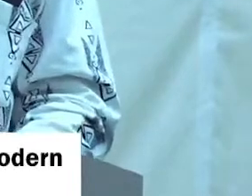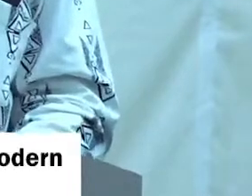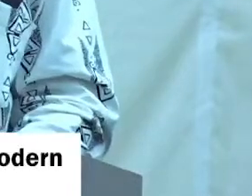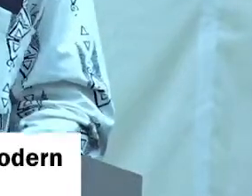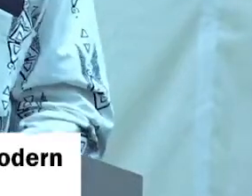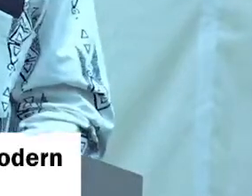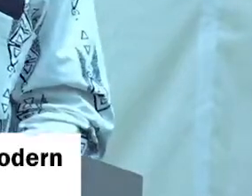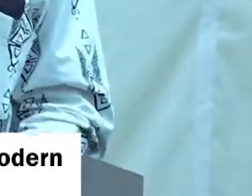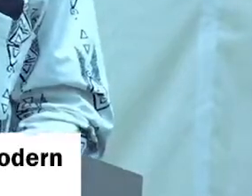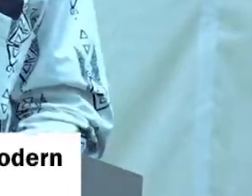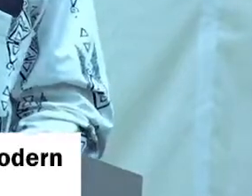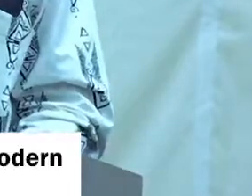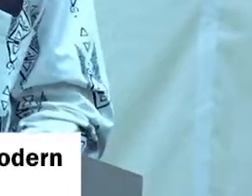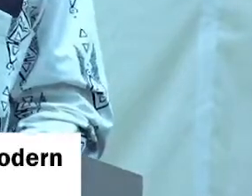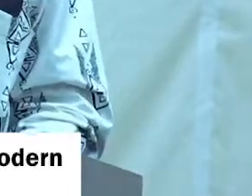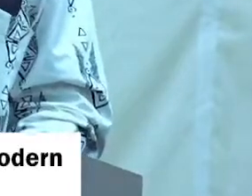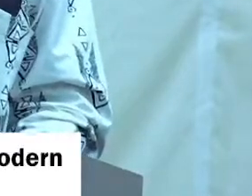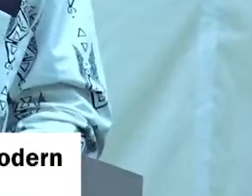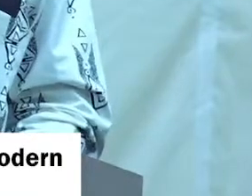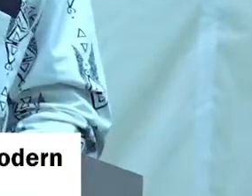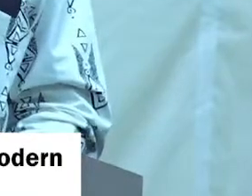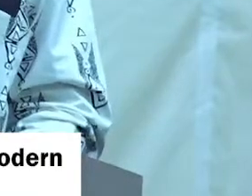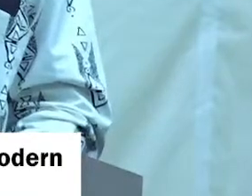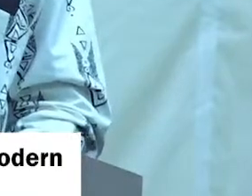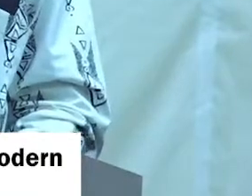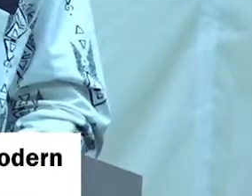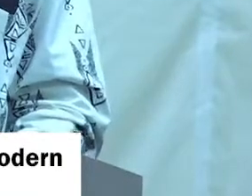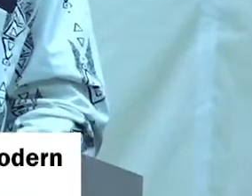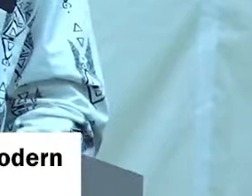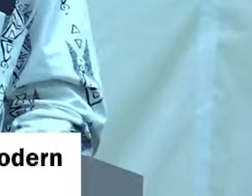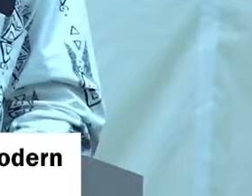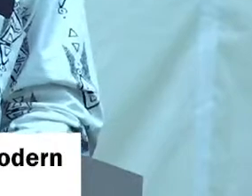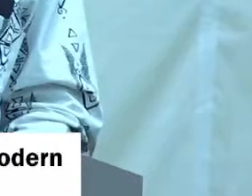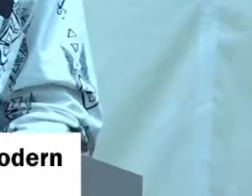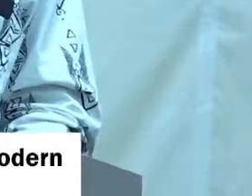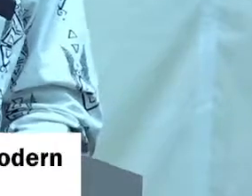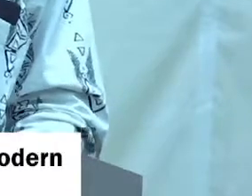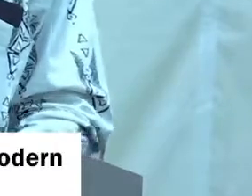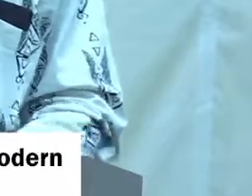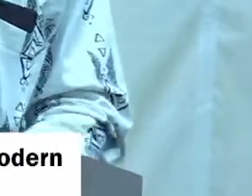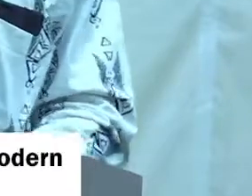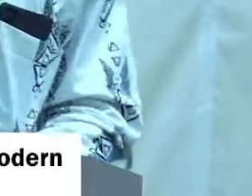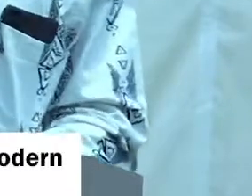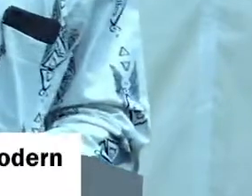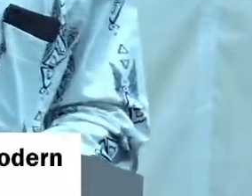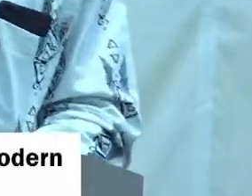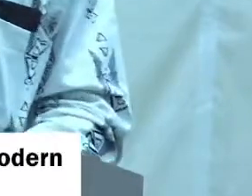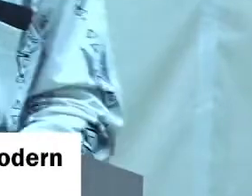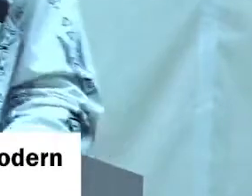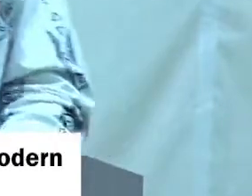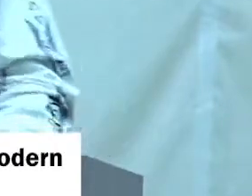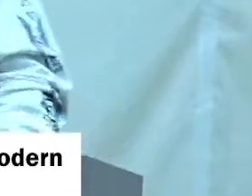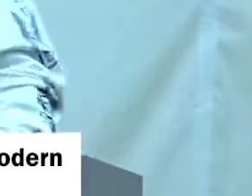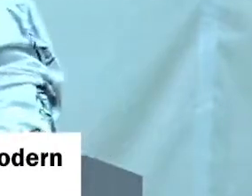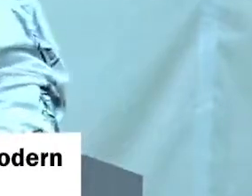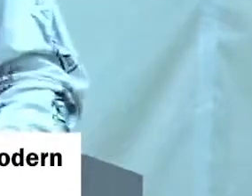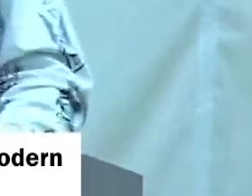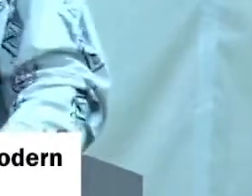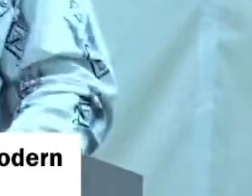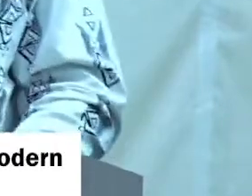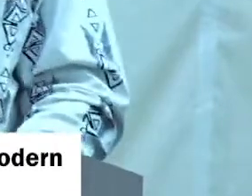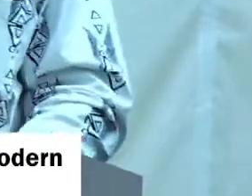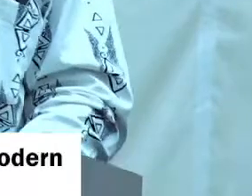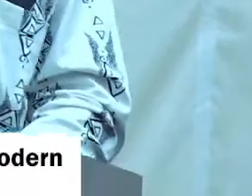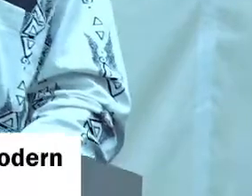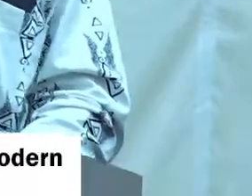in a sense, sum up the activist interventions of the CDD in Ghana's public